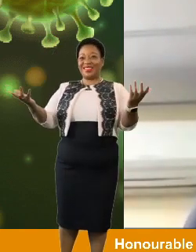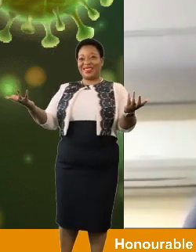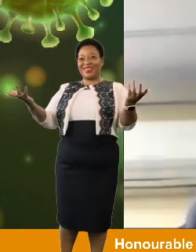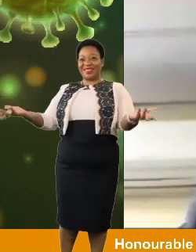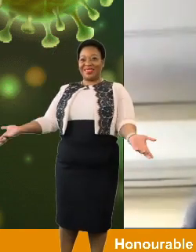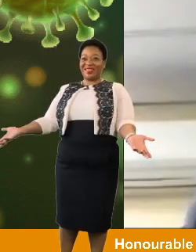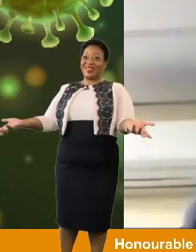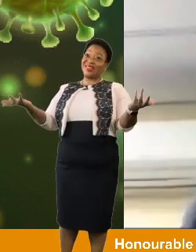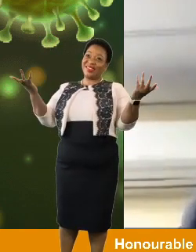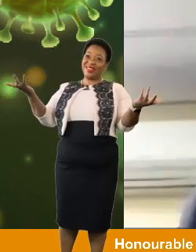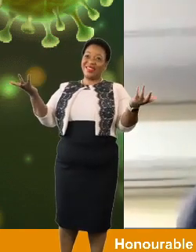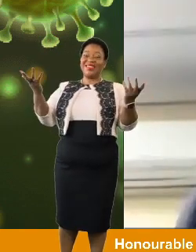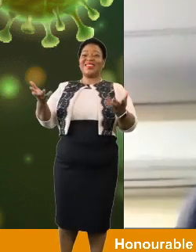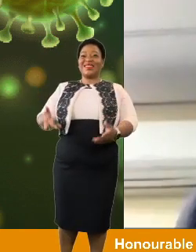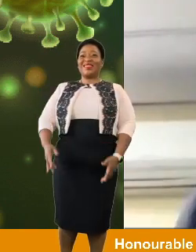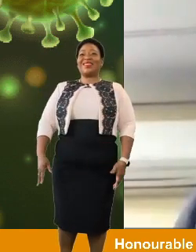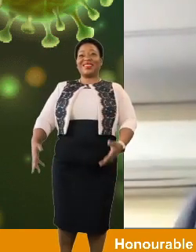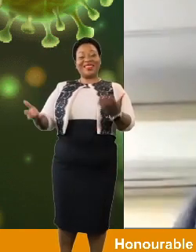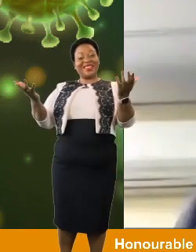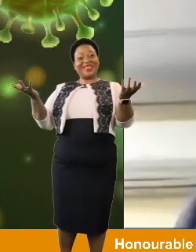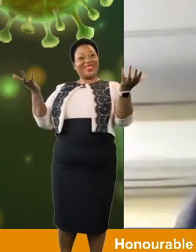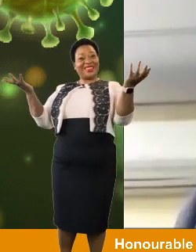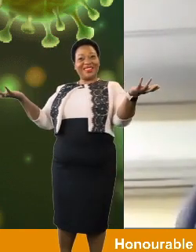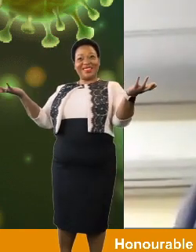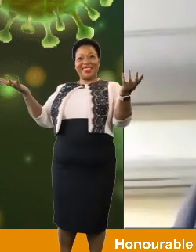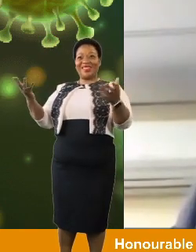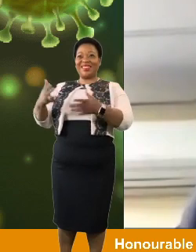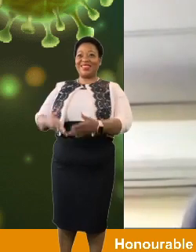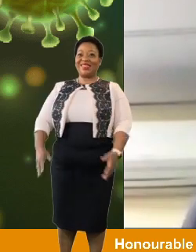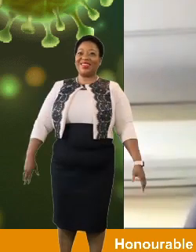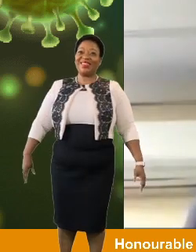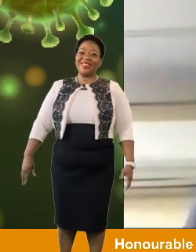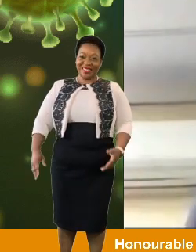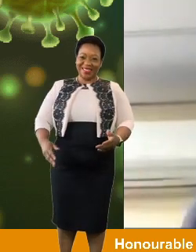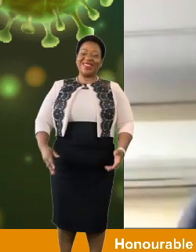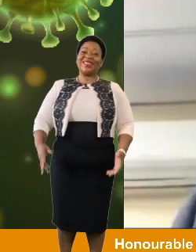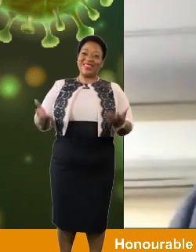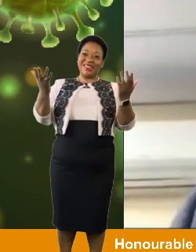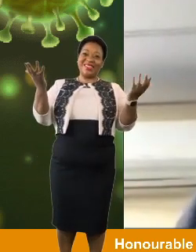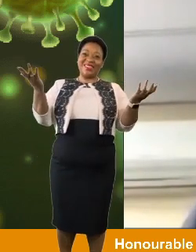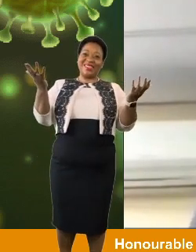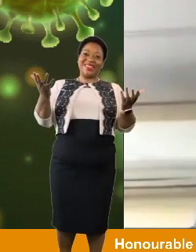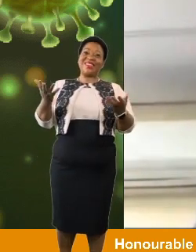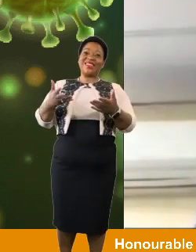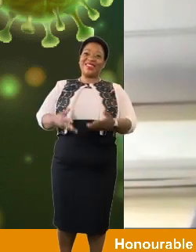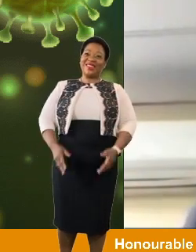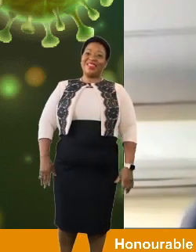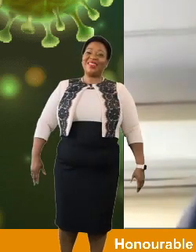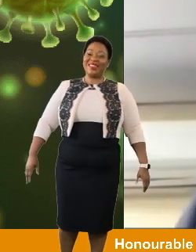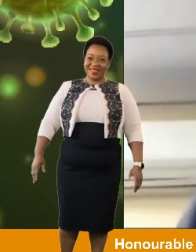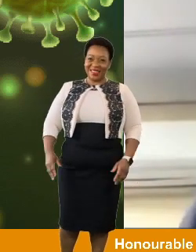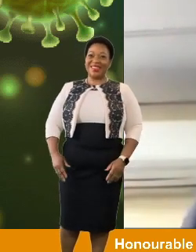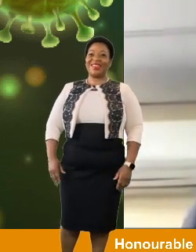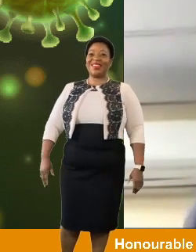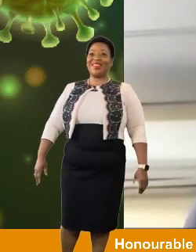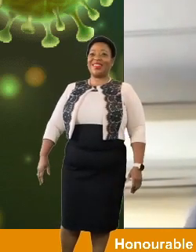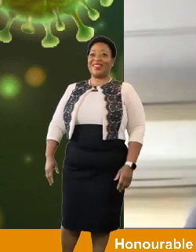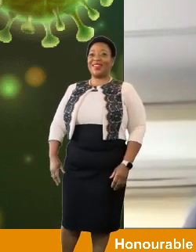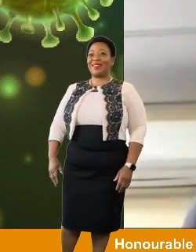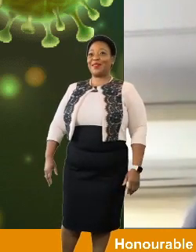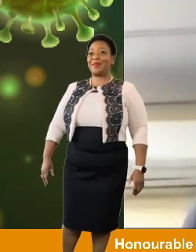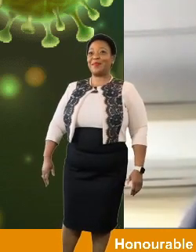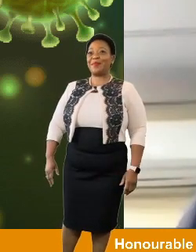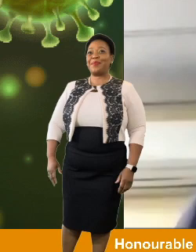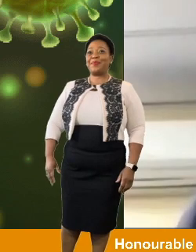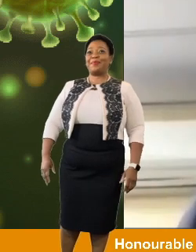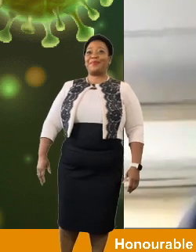I owe UIF 5,000 rands, and I'm going to pay this 5,000 rands for the next 6 months, and this is my payment method, and we sign